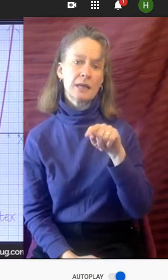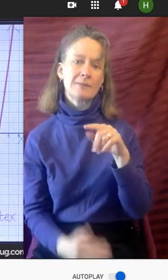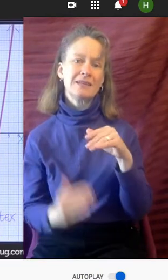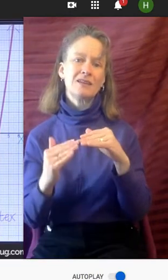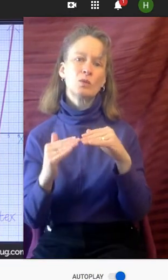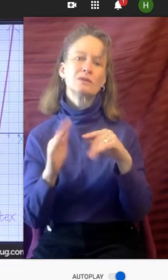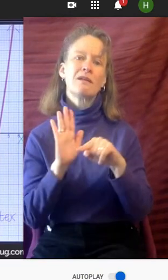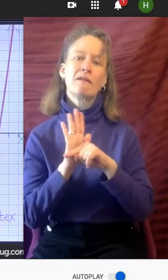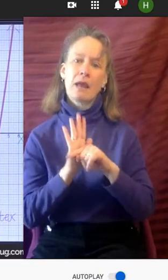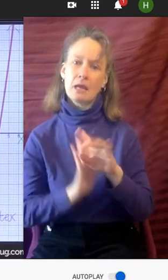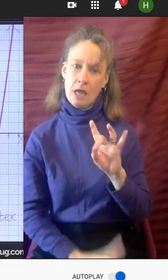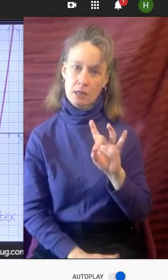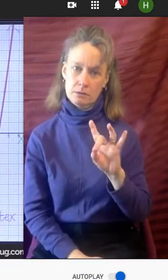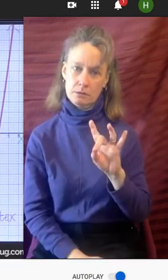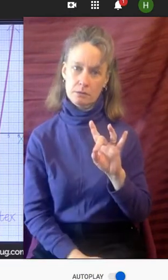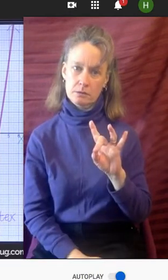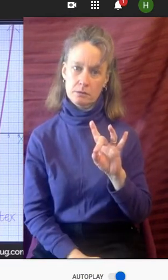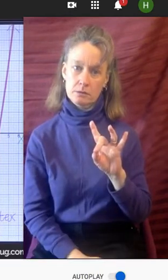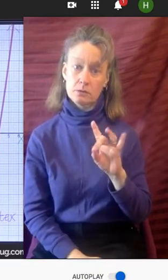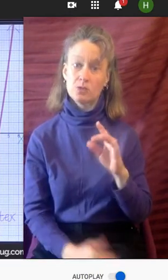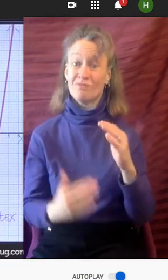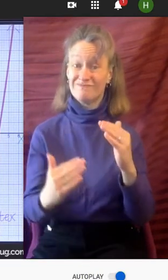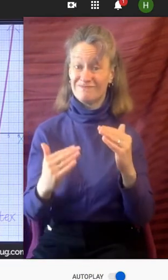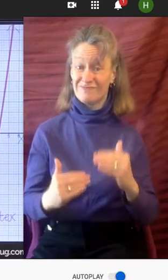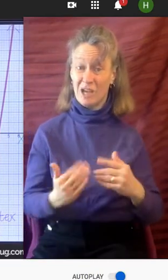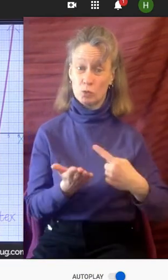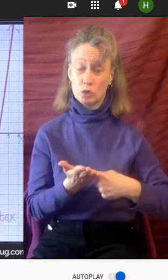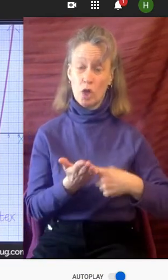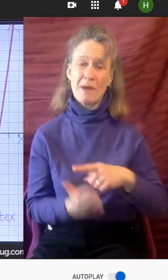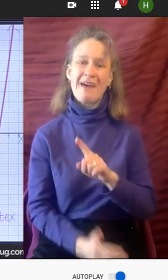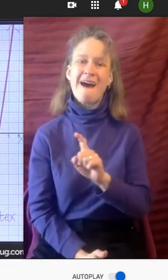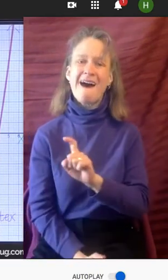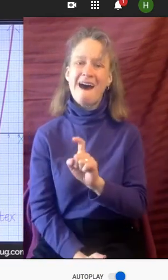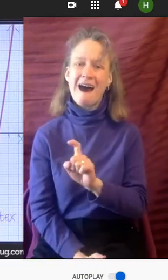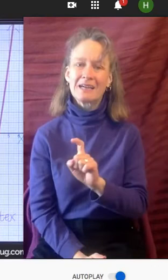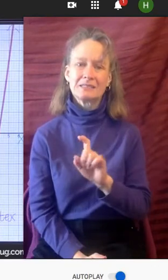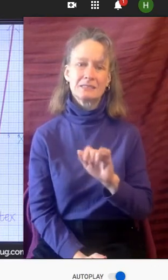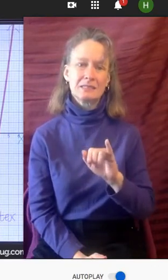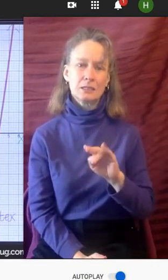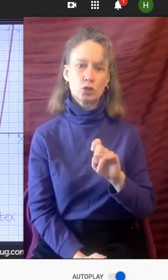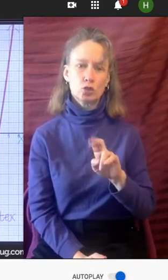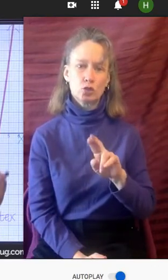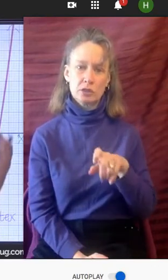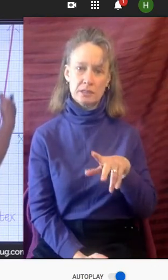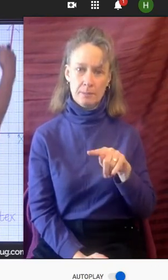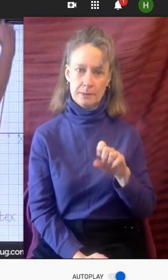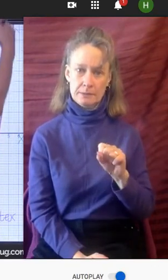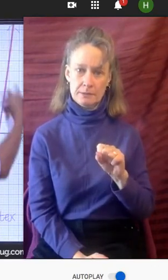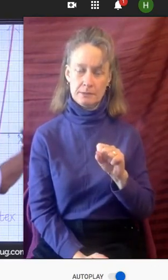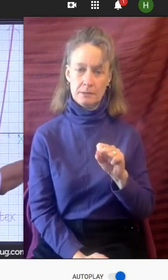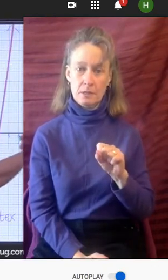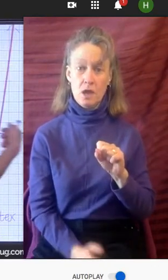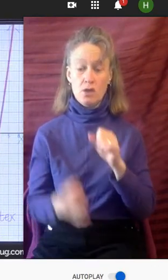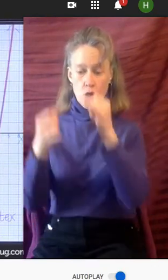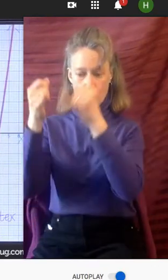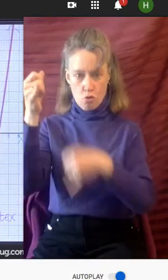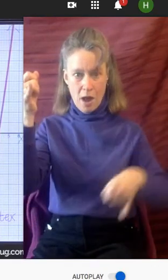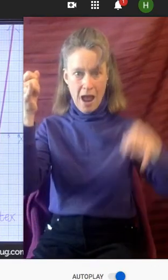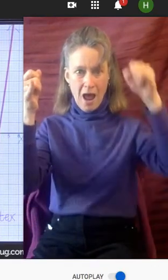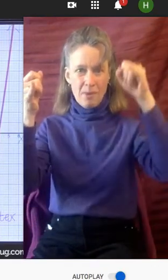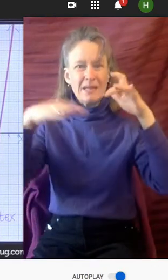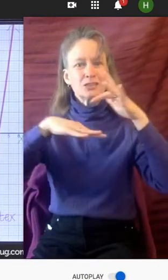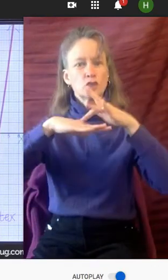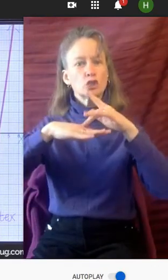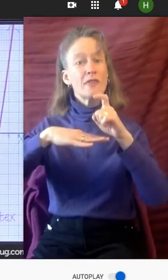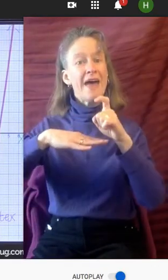Next, x-intercepts. The x-intercepts are the points where the parabola intersects the